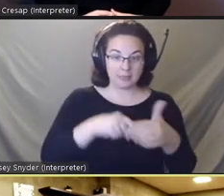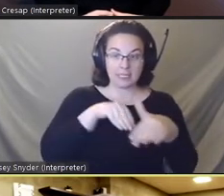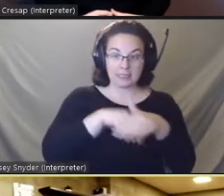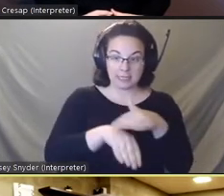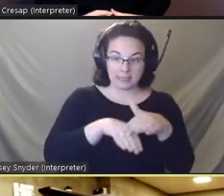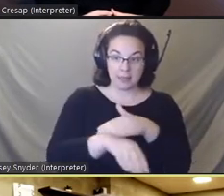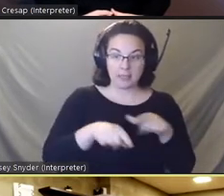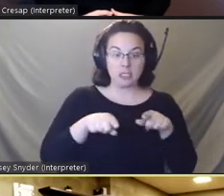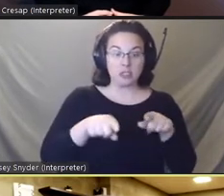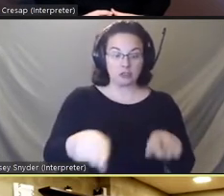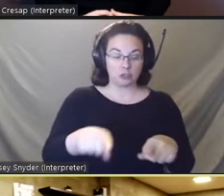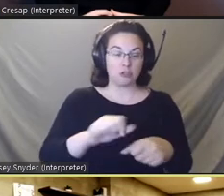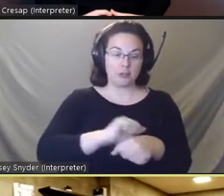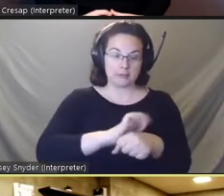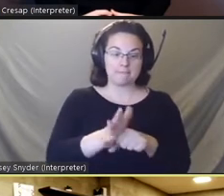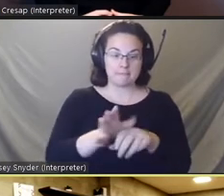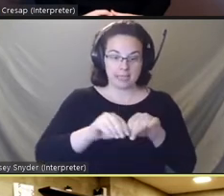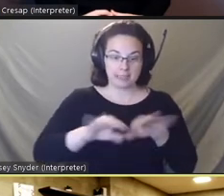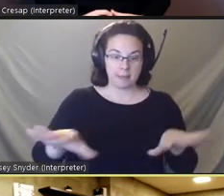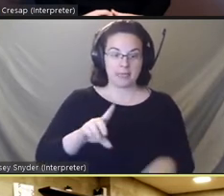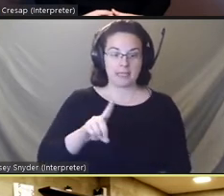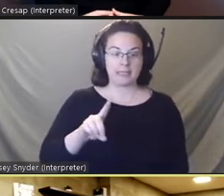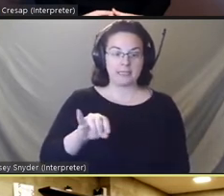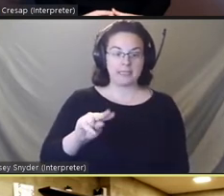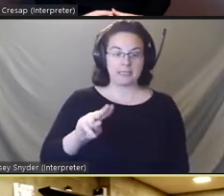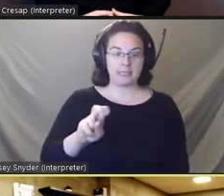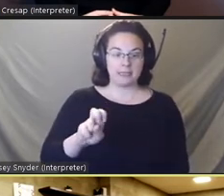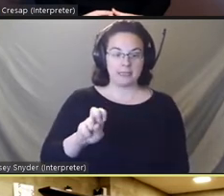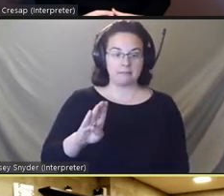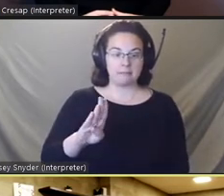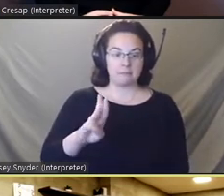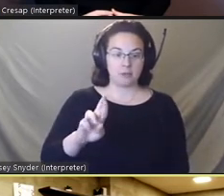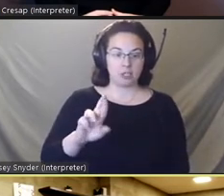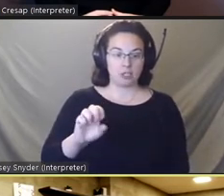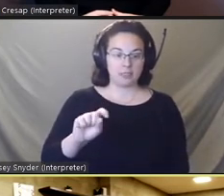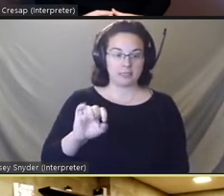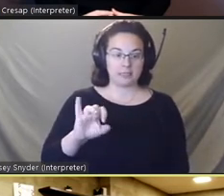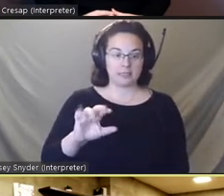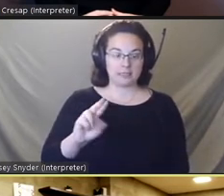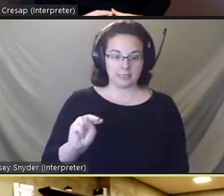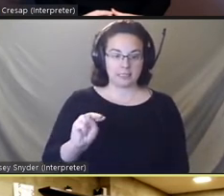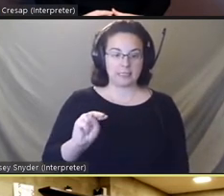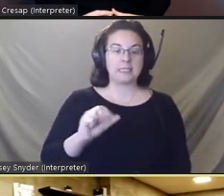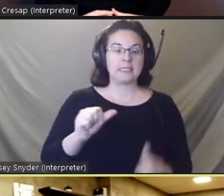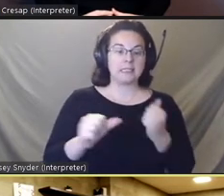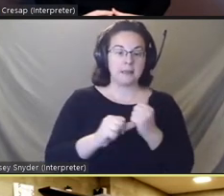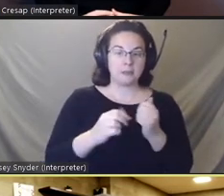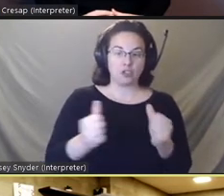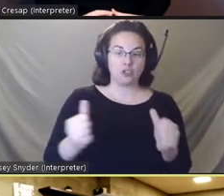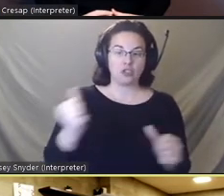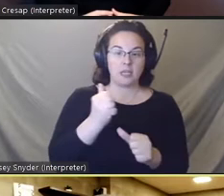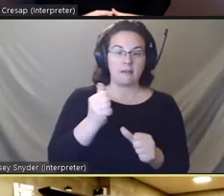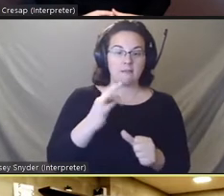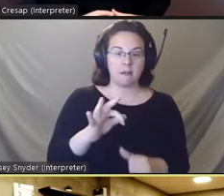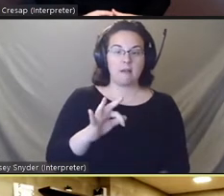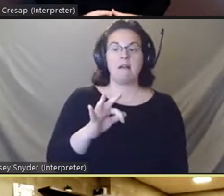accessibility during the pandemic. Is Diane Bernstein, the Deputy Chief of Consumer Government Affairs Bureau.